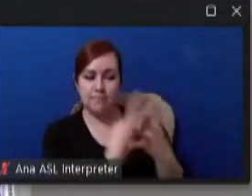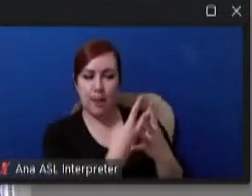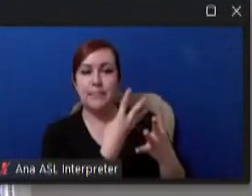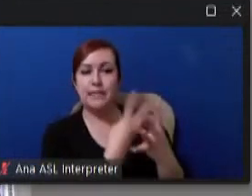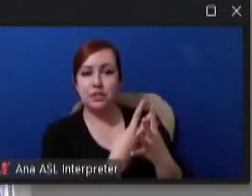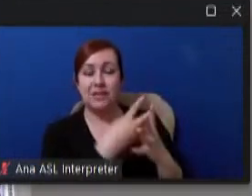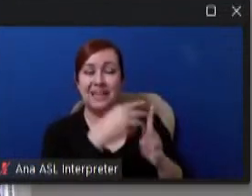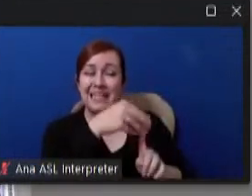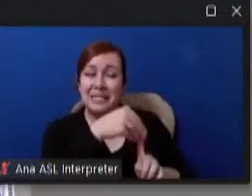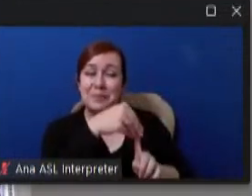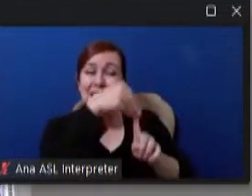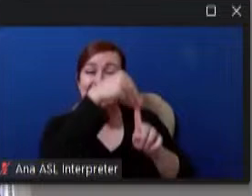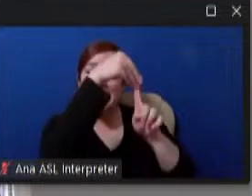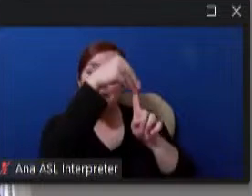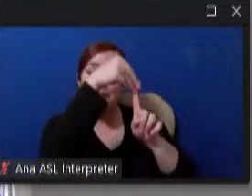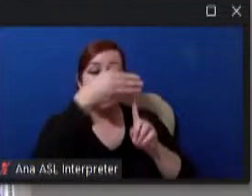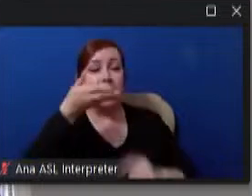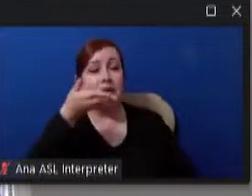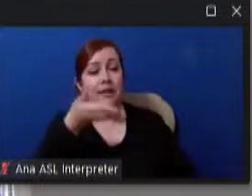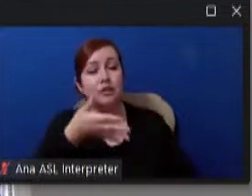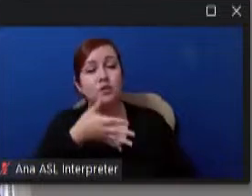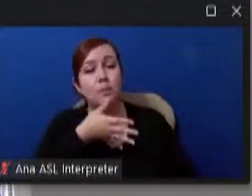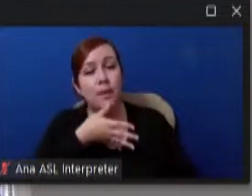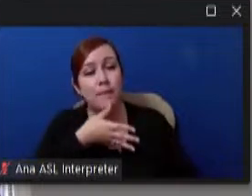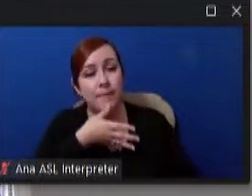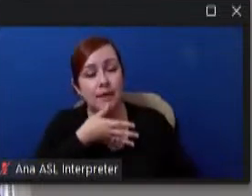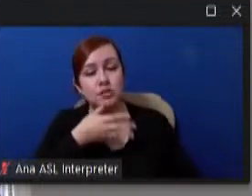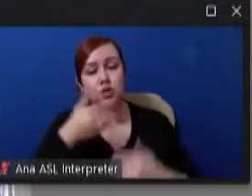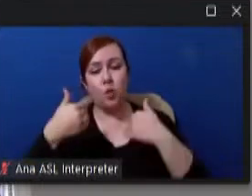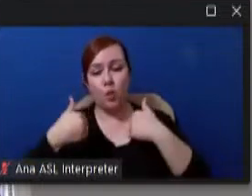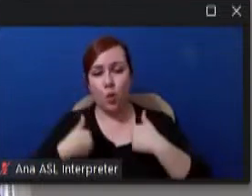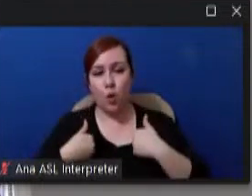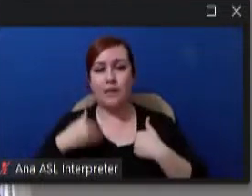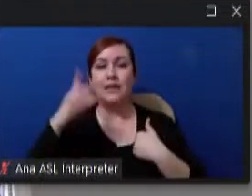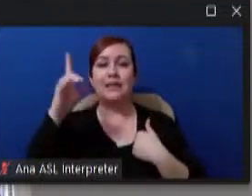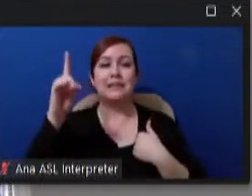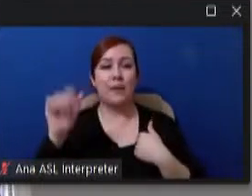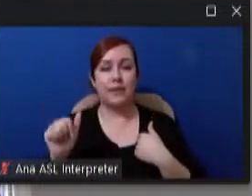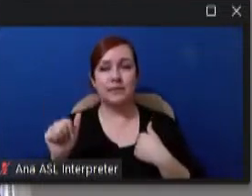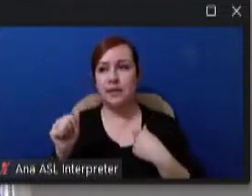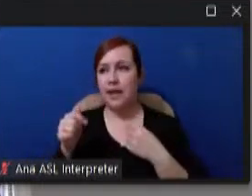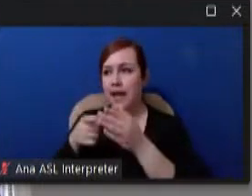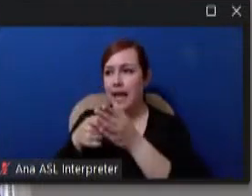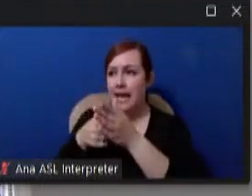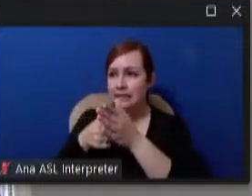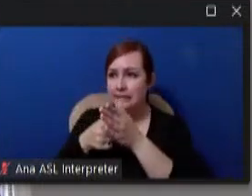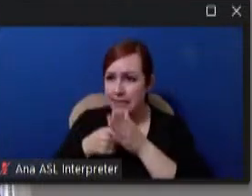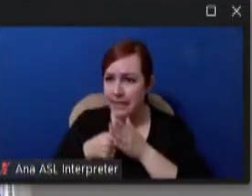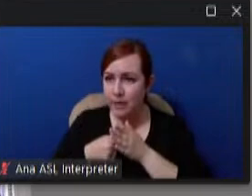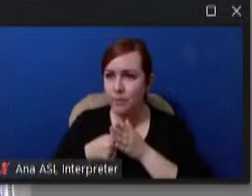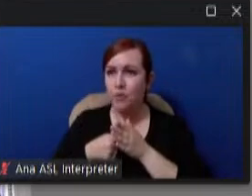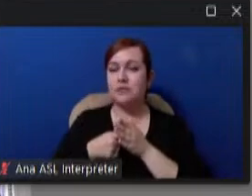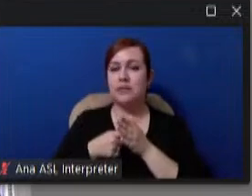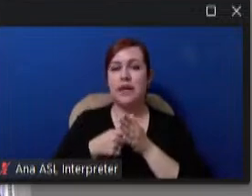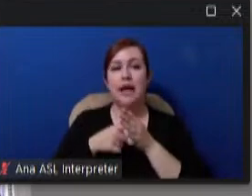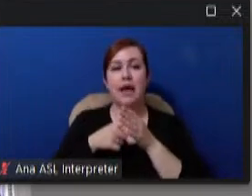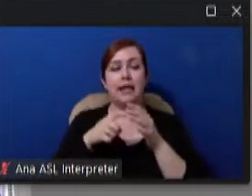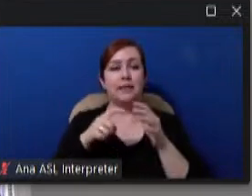are incarcerated, particularly those who are mothers. We